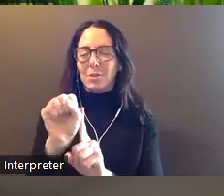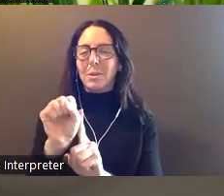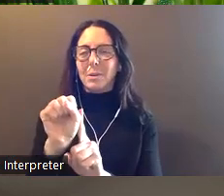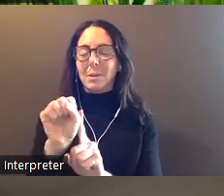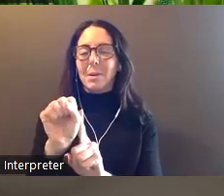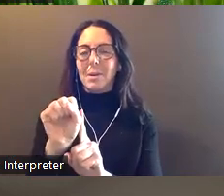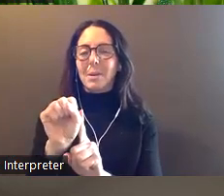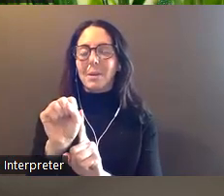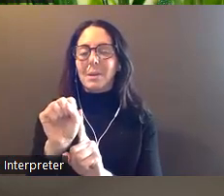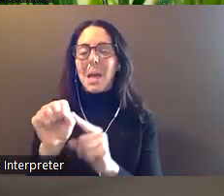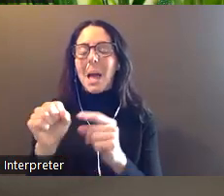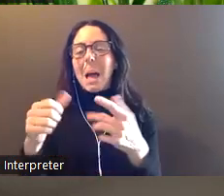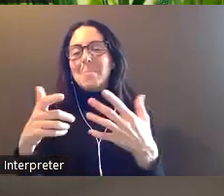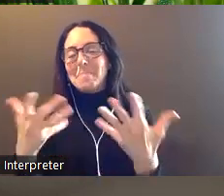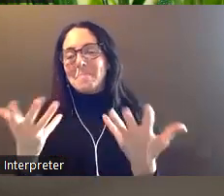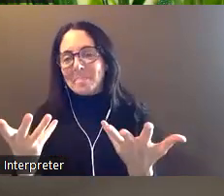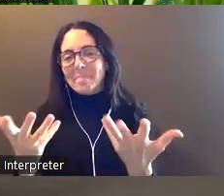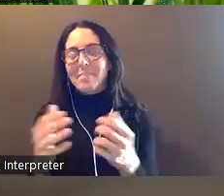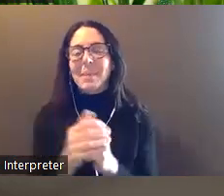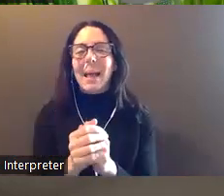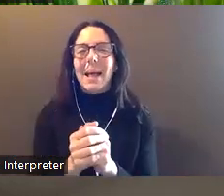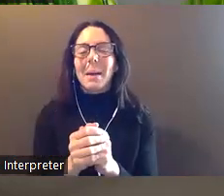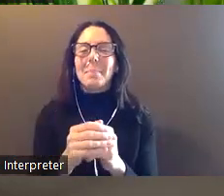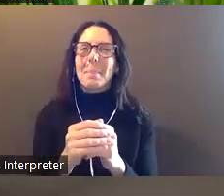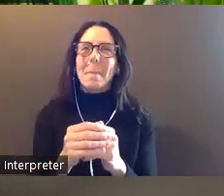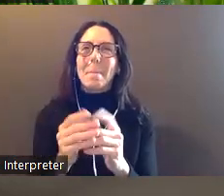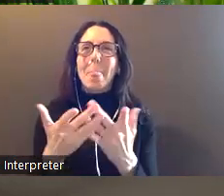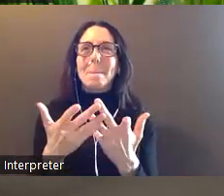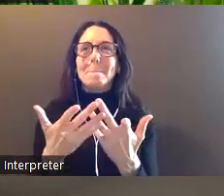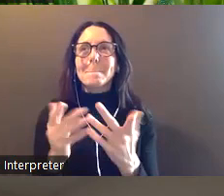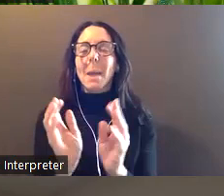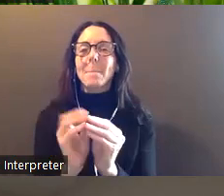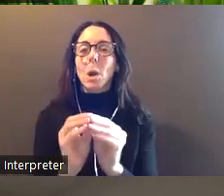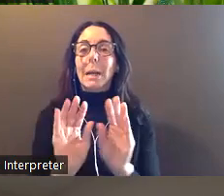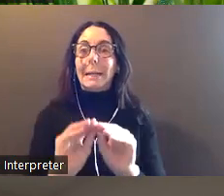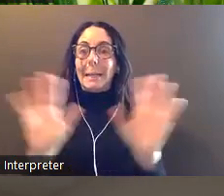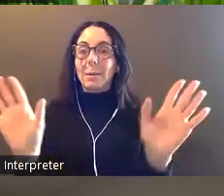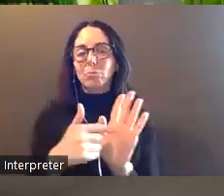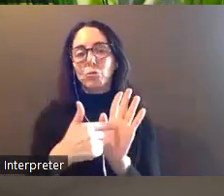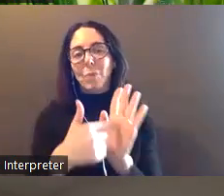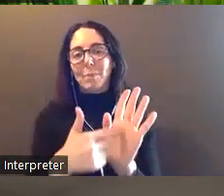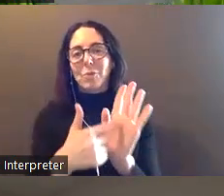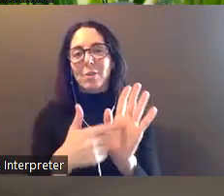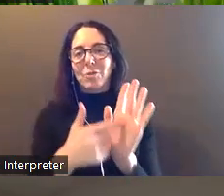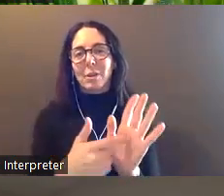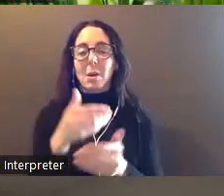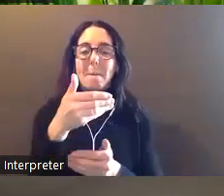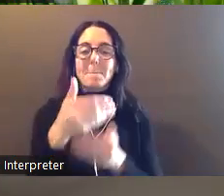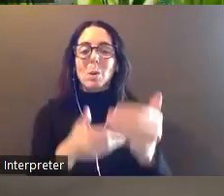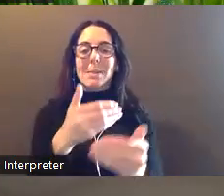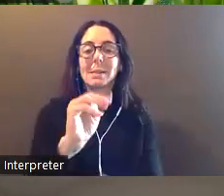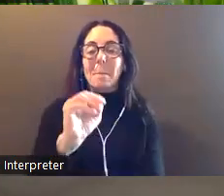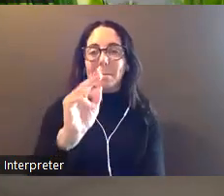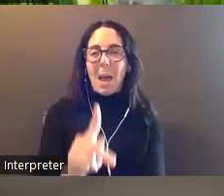could more able see or a bit better able to see the demonstration of how the process map that we'll